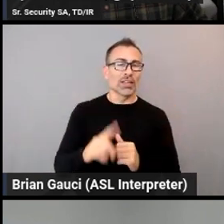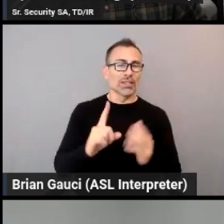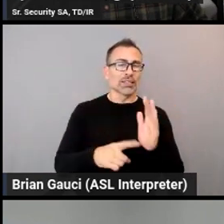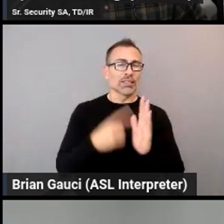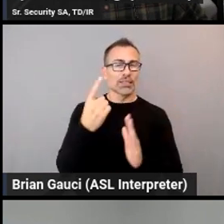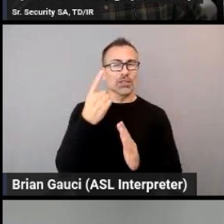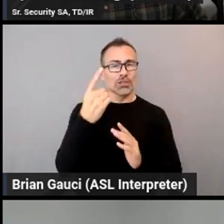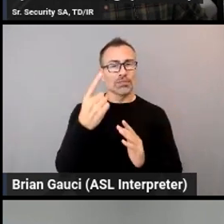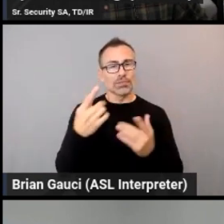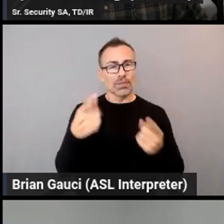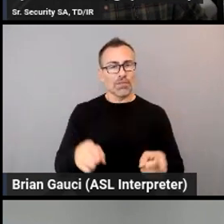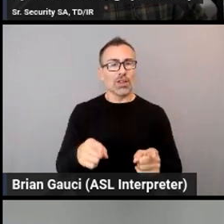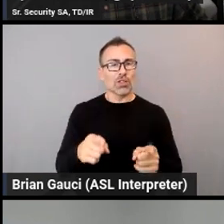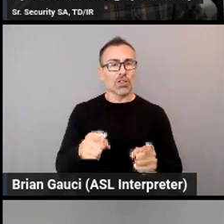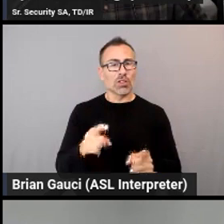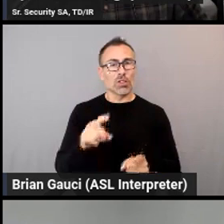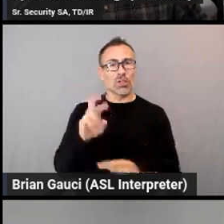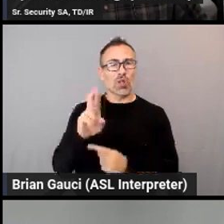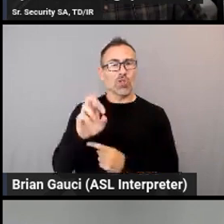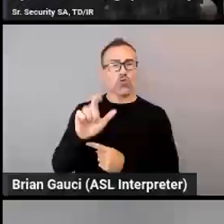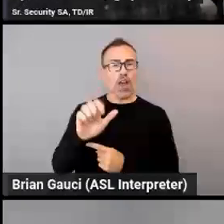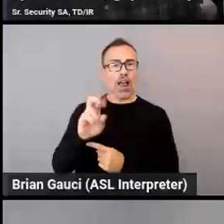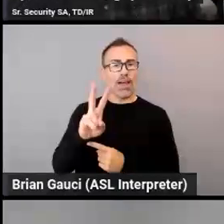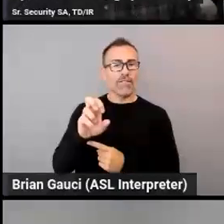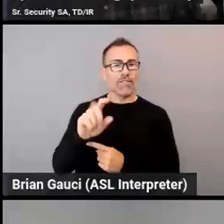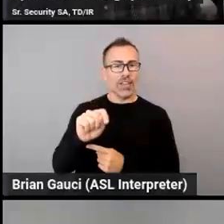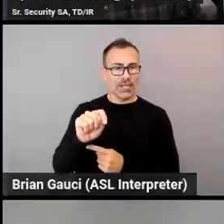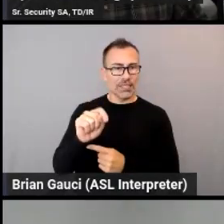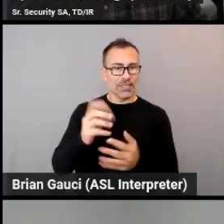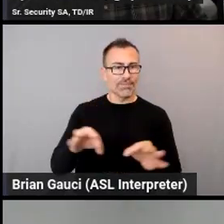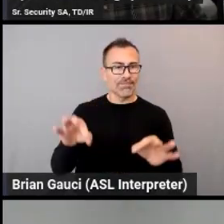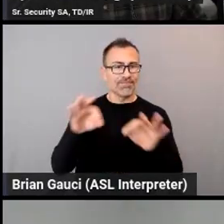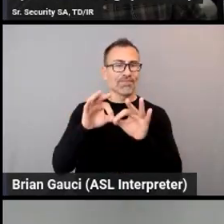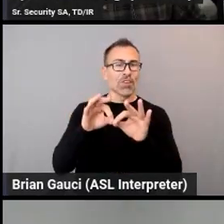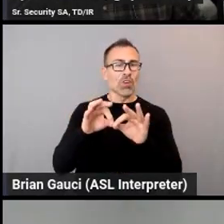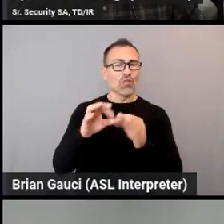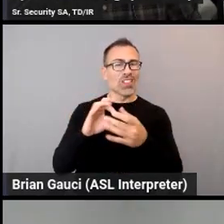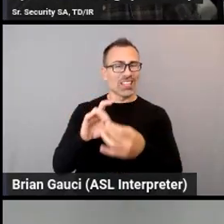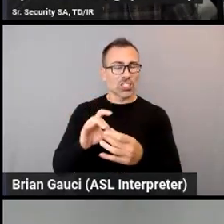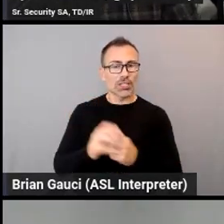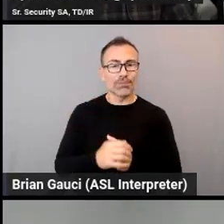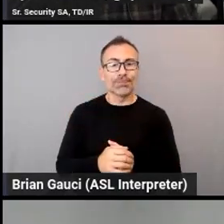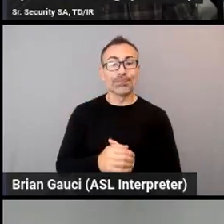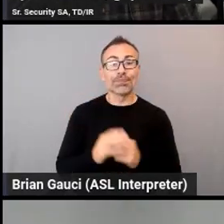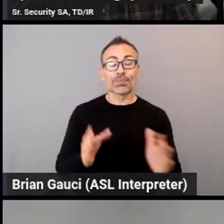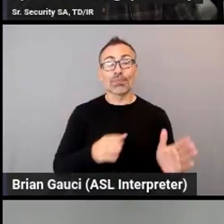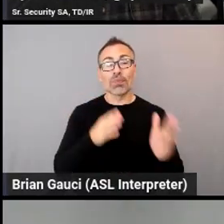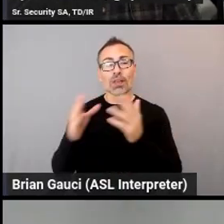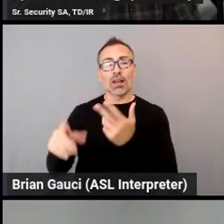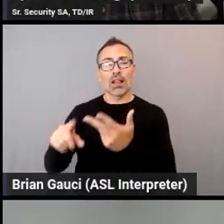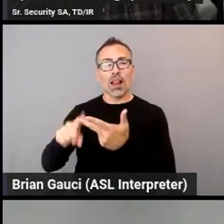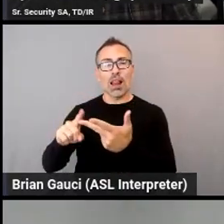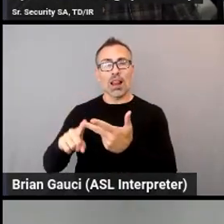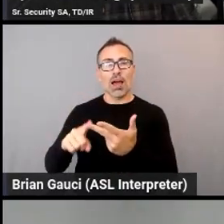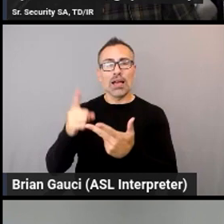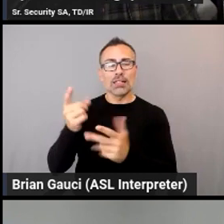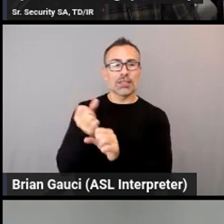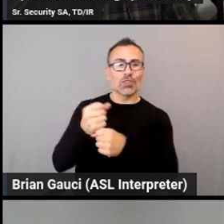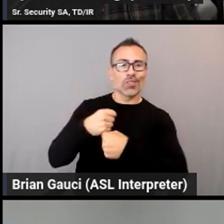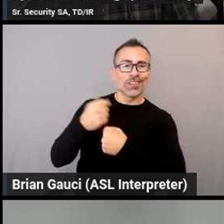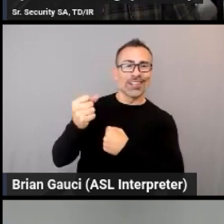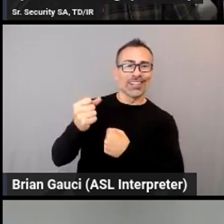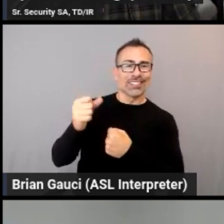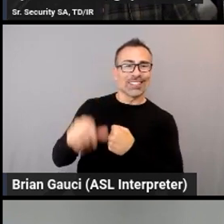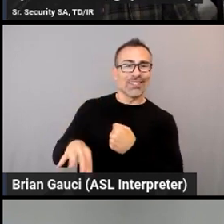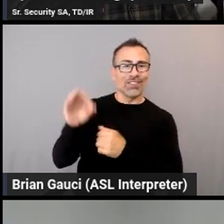are. Last but not least is it kind of creates that finding group. Now that may sound a little bit kind of, well, of course it has to create the finding